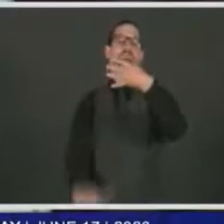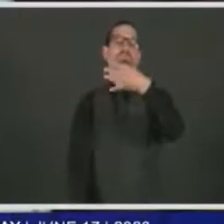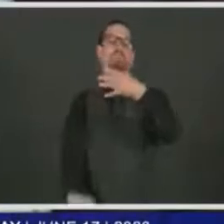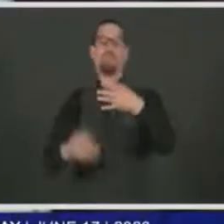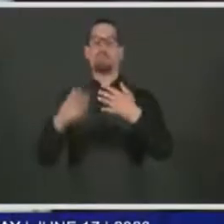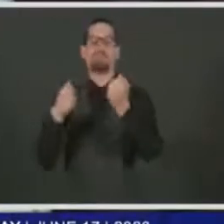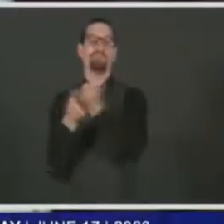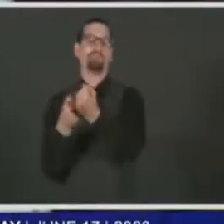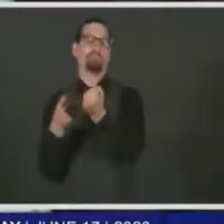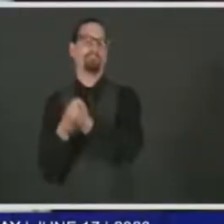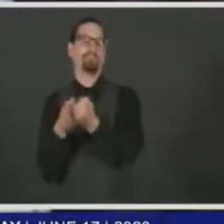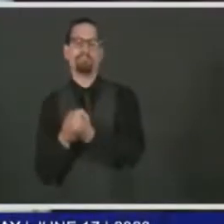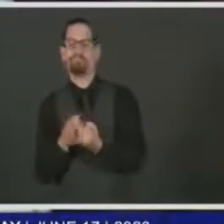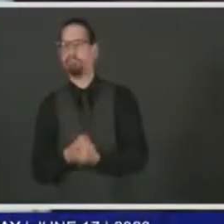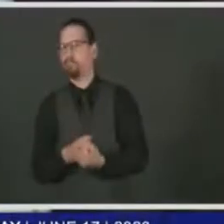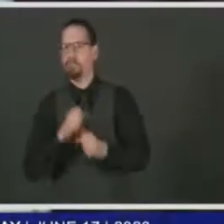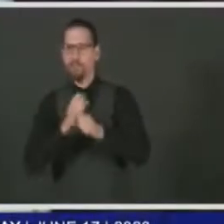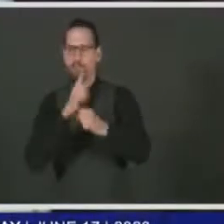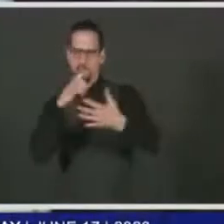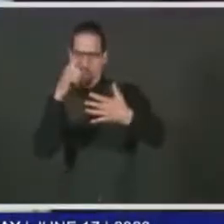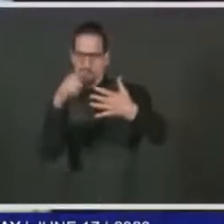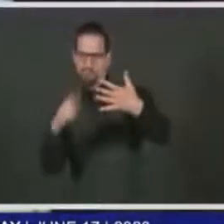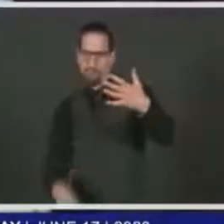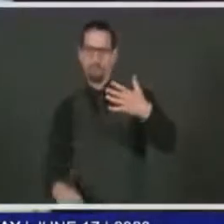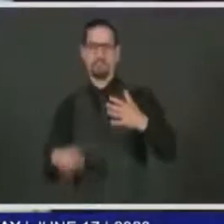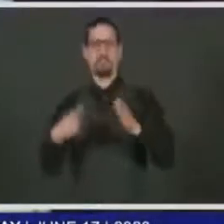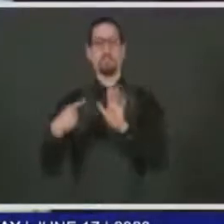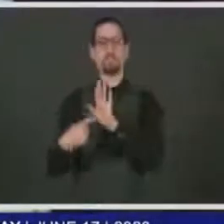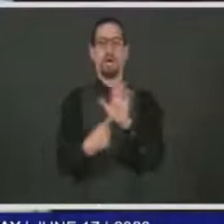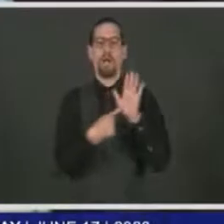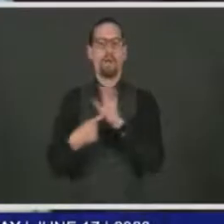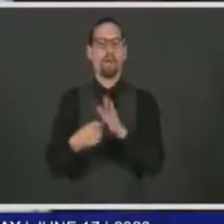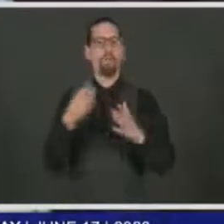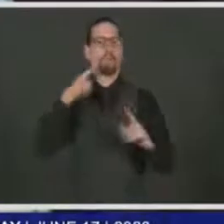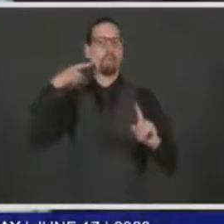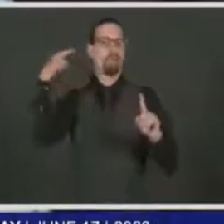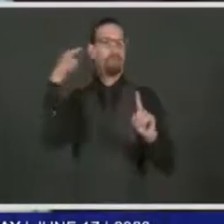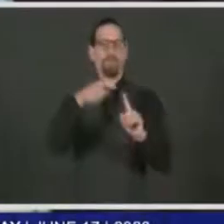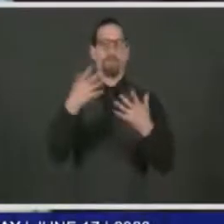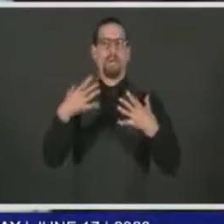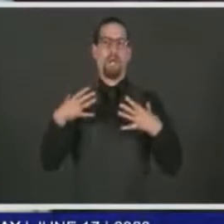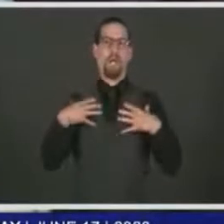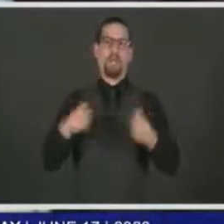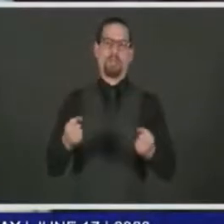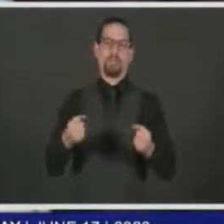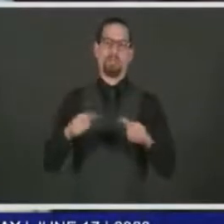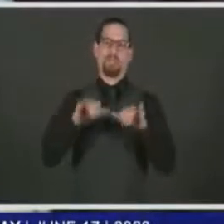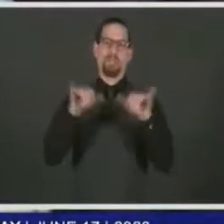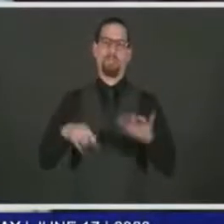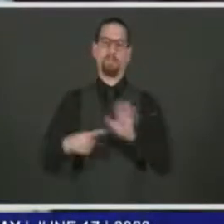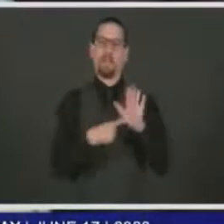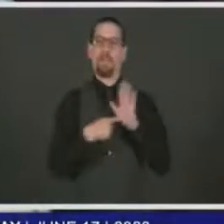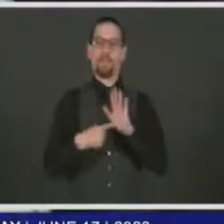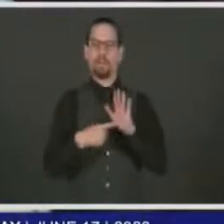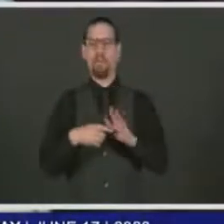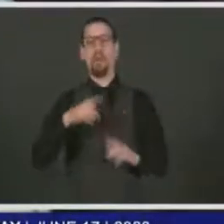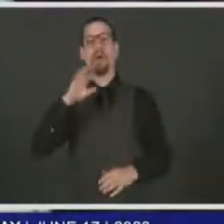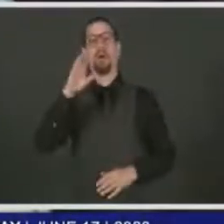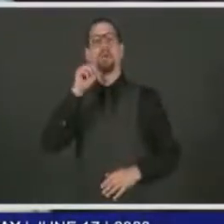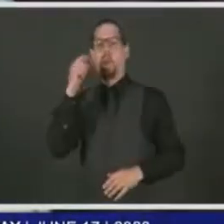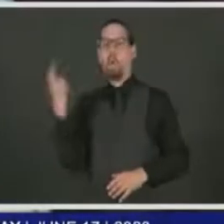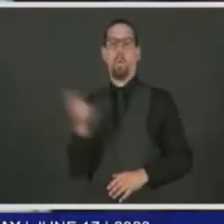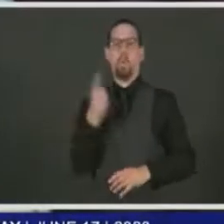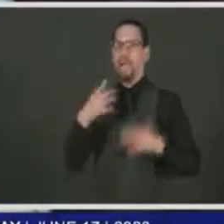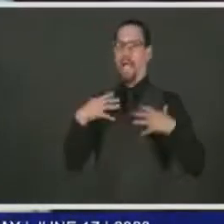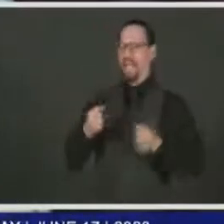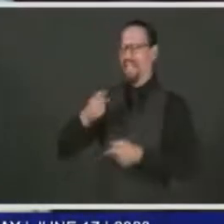of the model, we are clear about saying it's not just the healthcare piece. It needs to